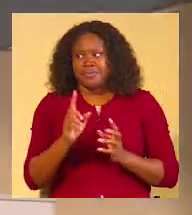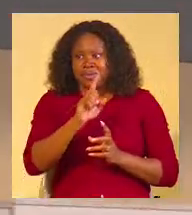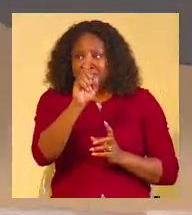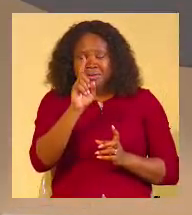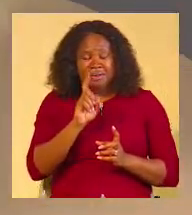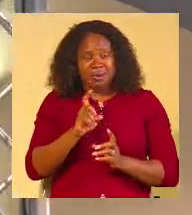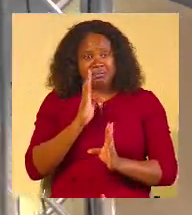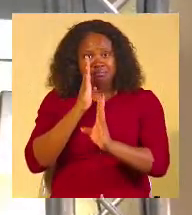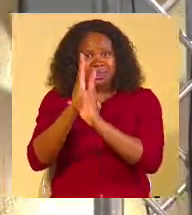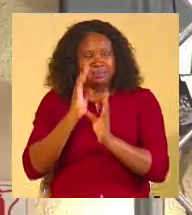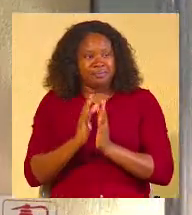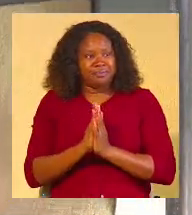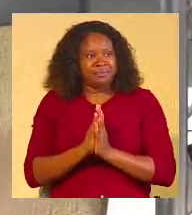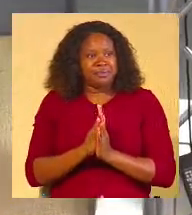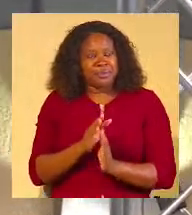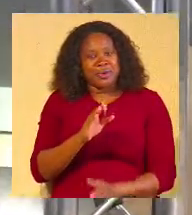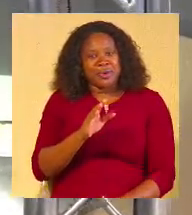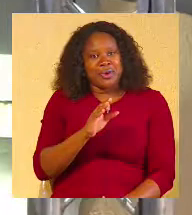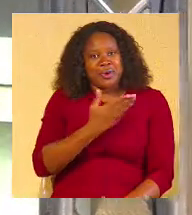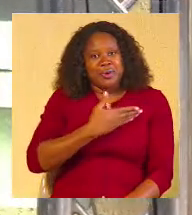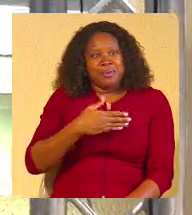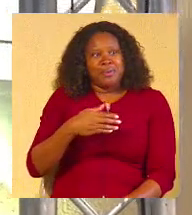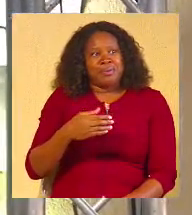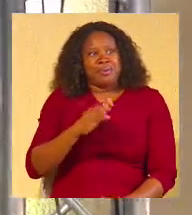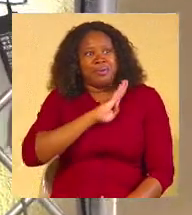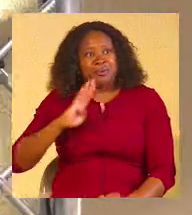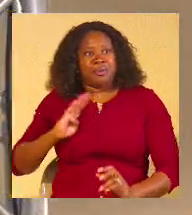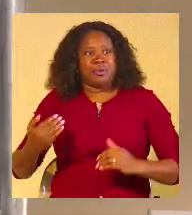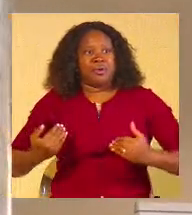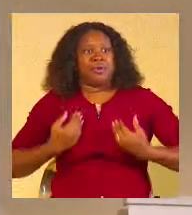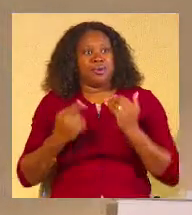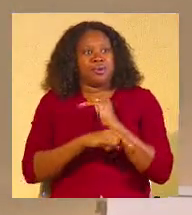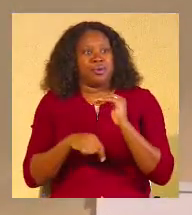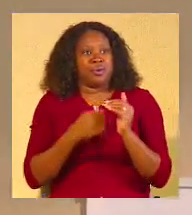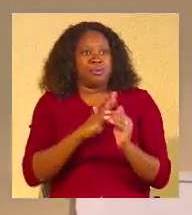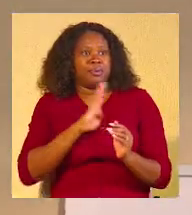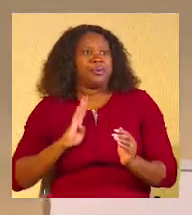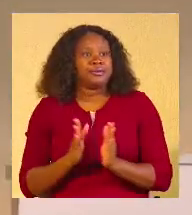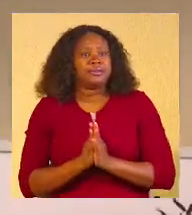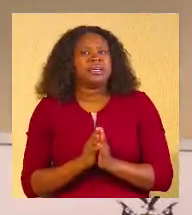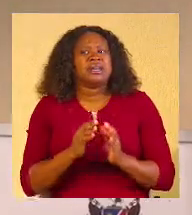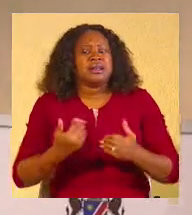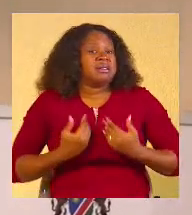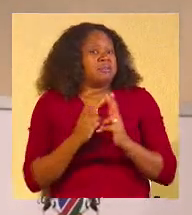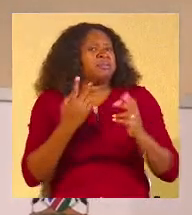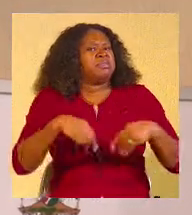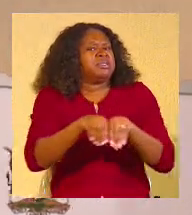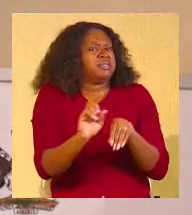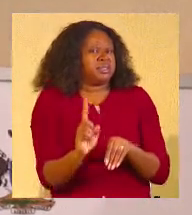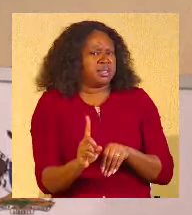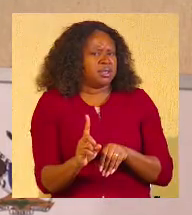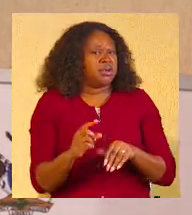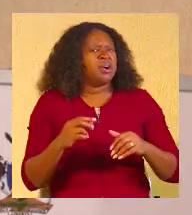then be to you, El Serene. What is the custodian of young people, the National Youth Council, doing to ensure that young